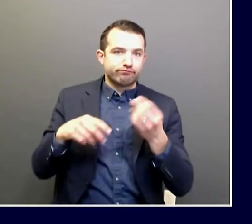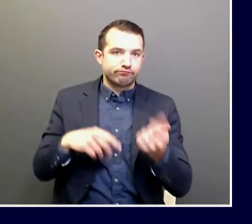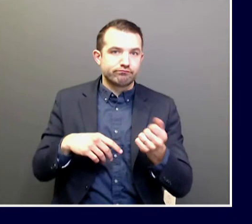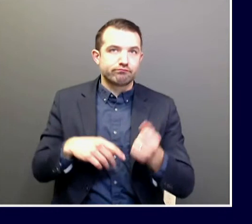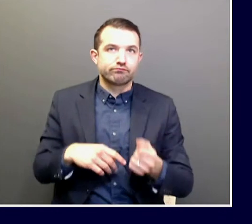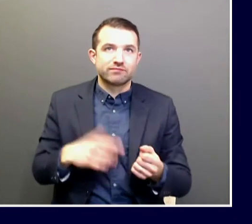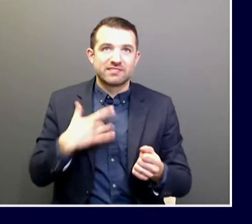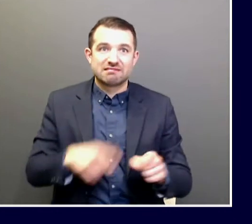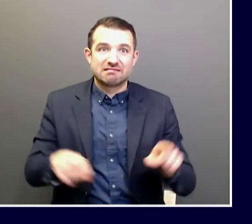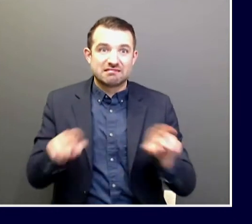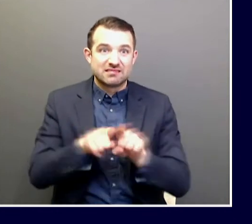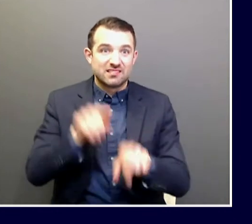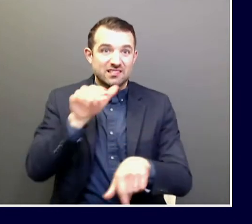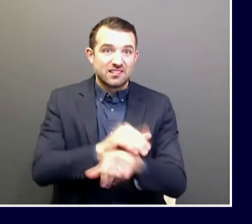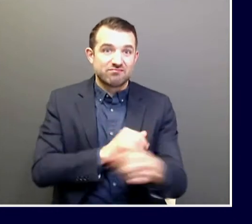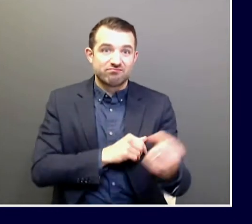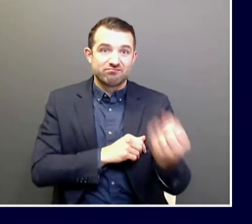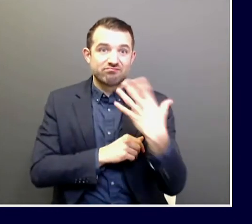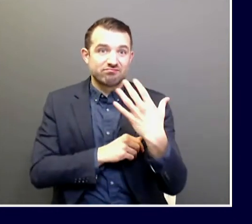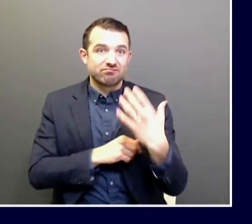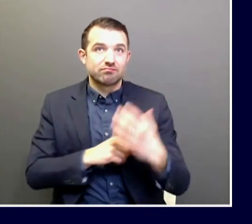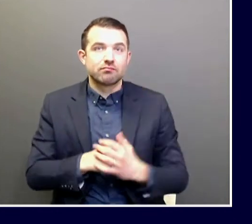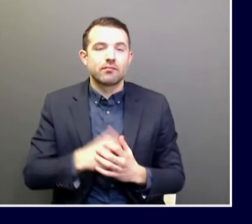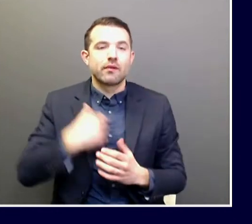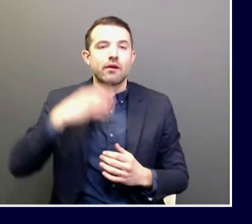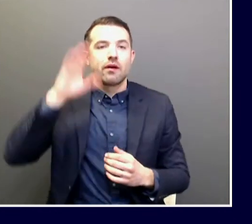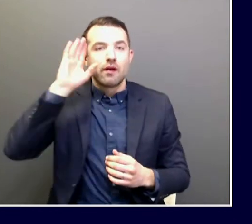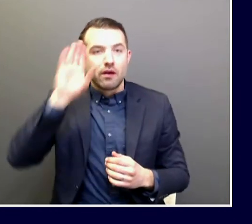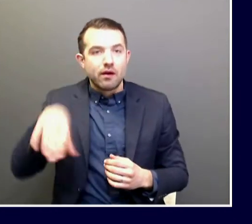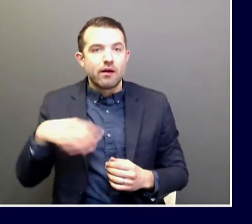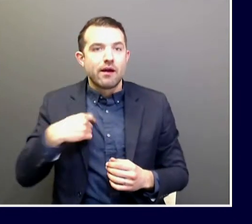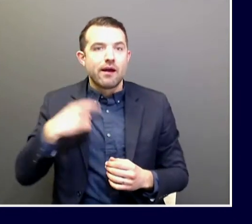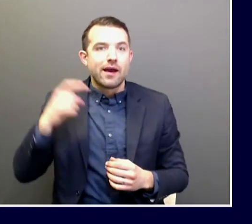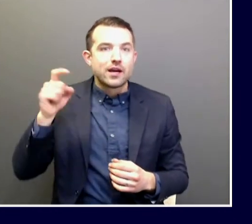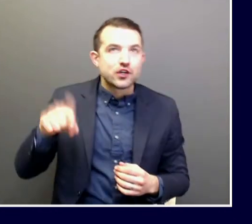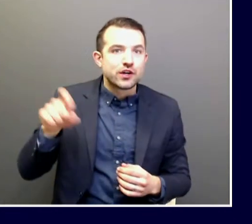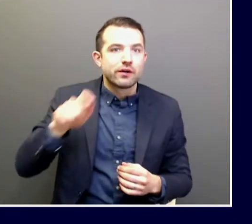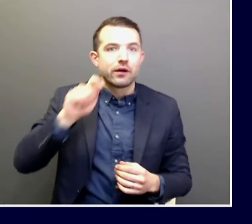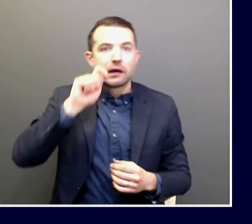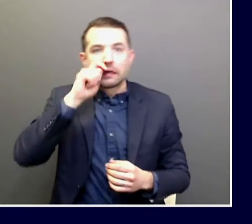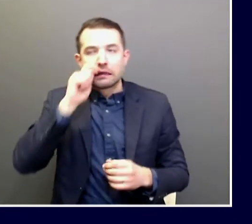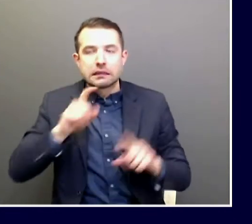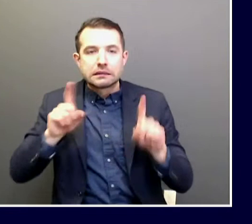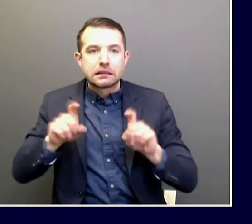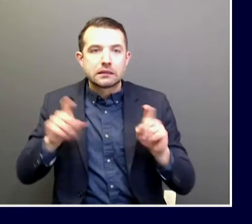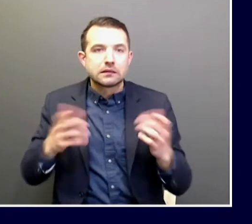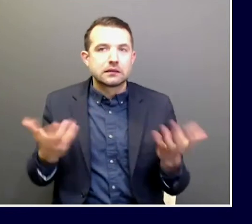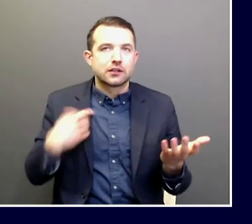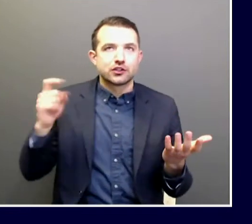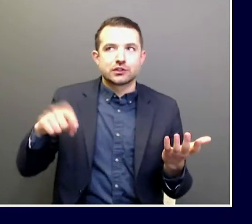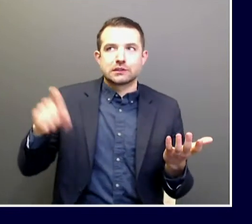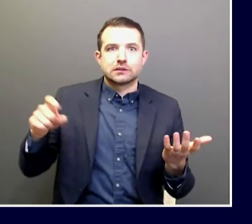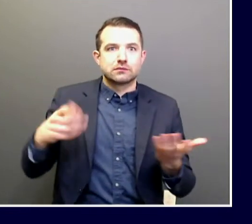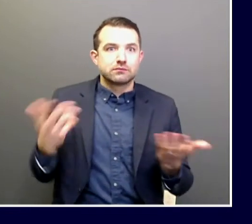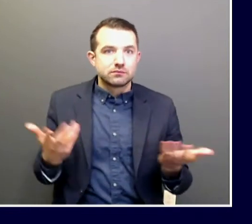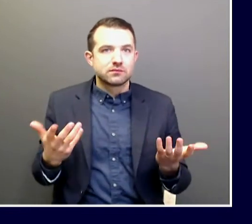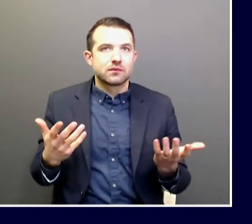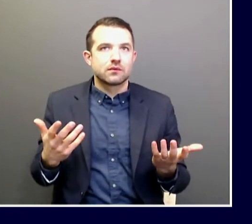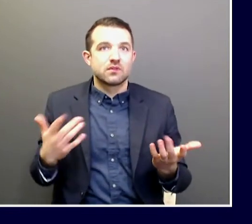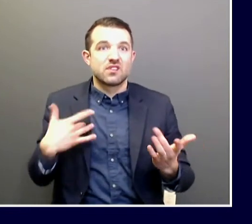right now, and that's why Commissioner Lambrou and I are pleased to announce 3 additional testing sites